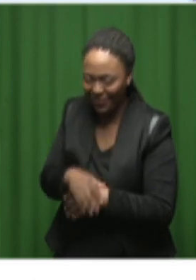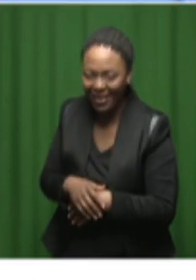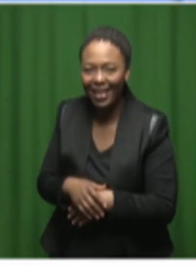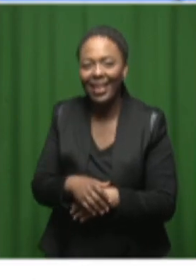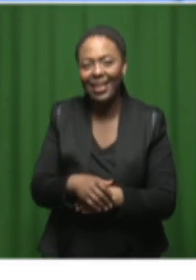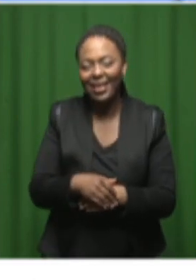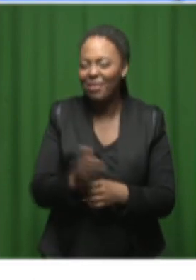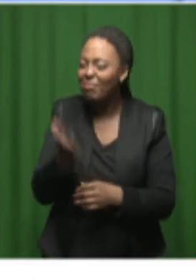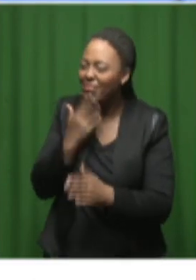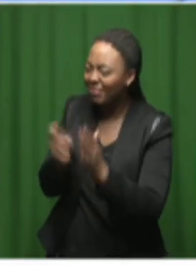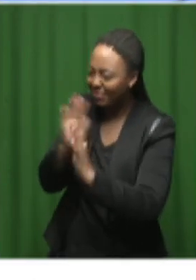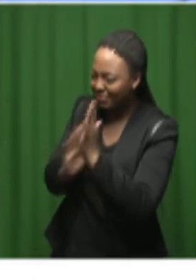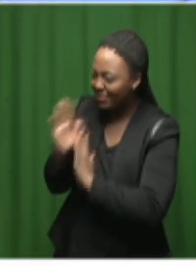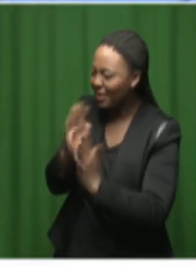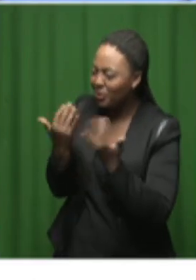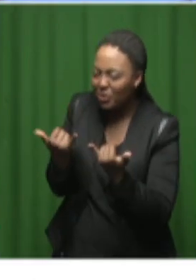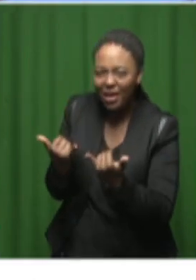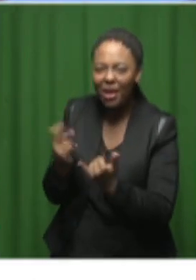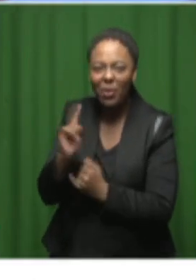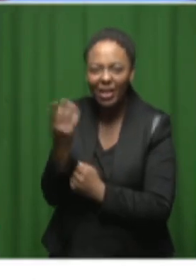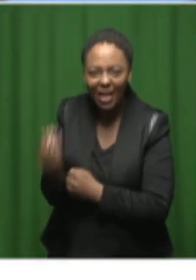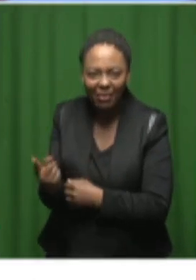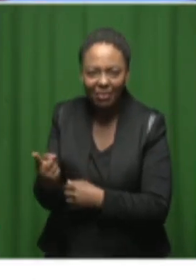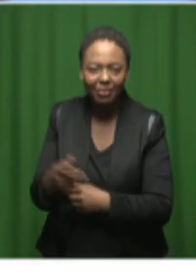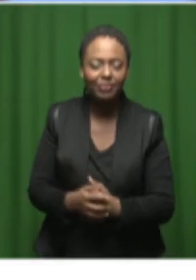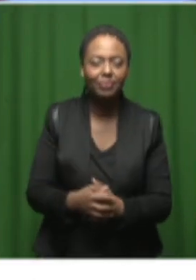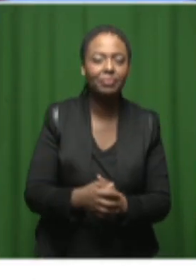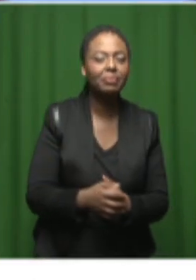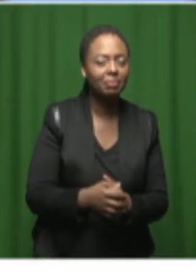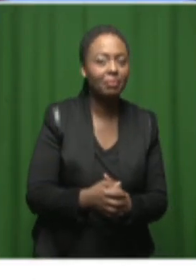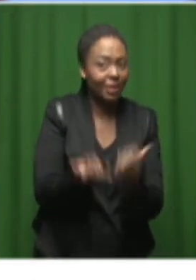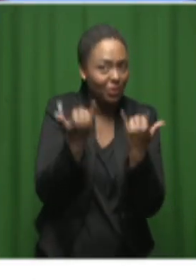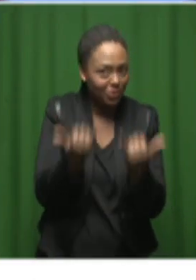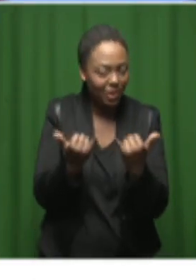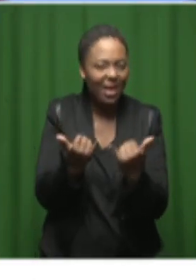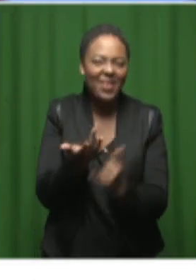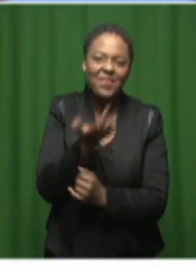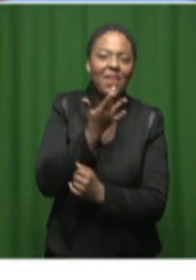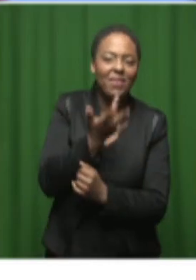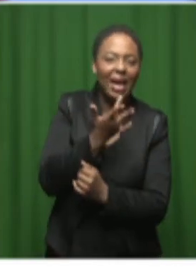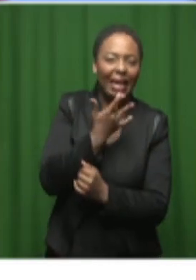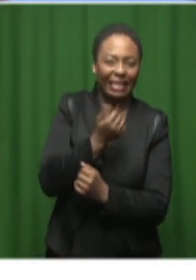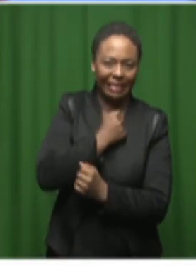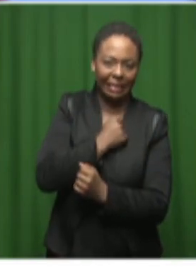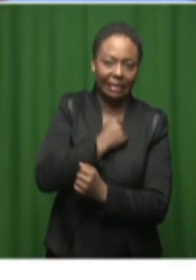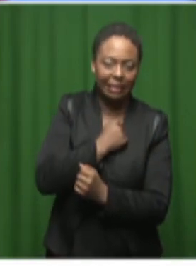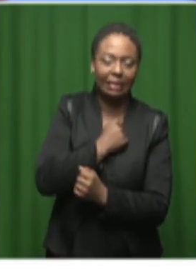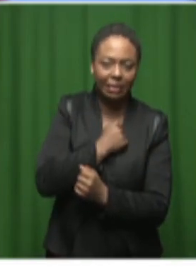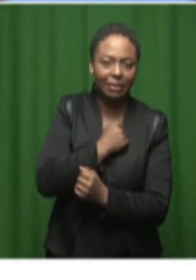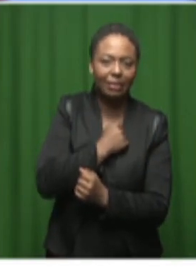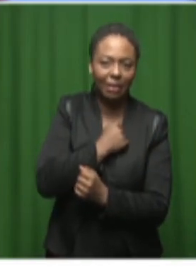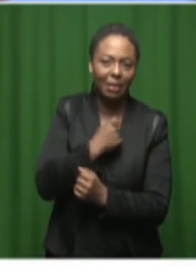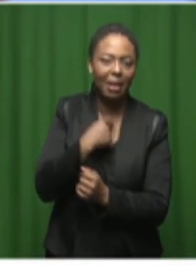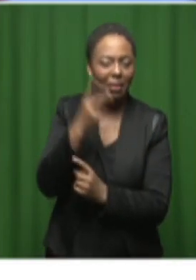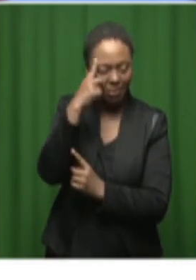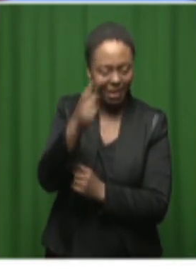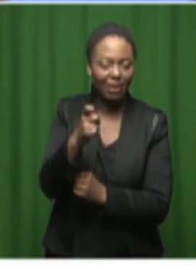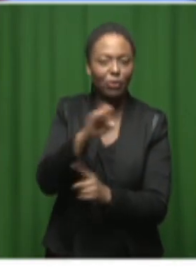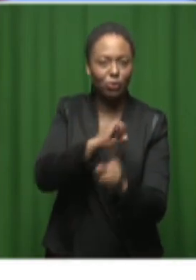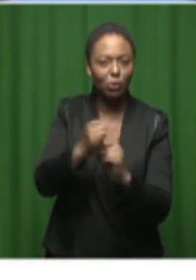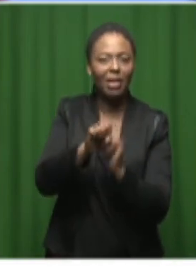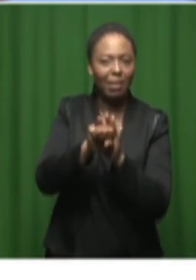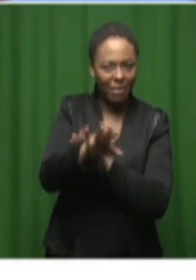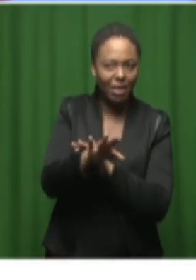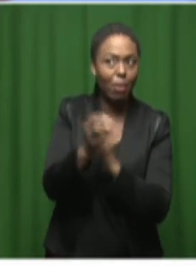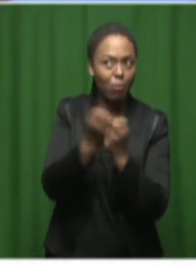got sort of my favorites, and I believe that my social media followers